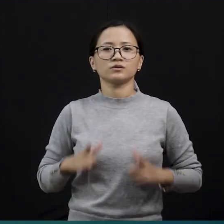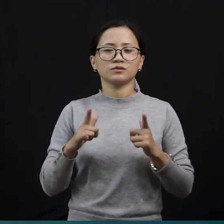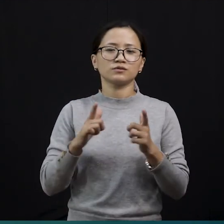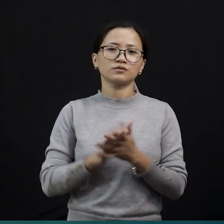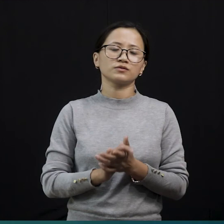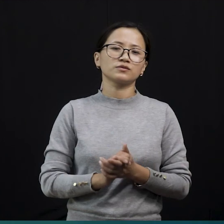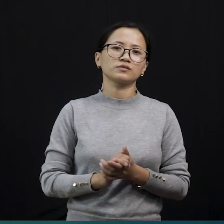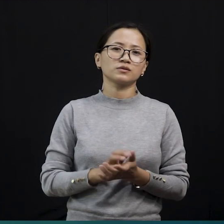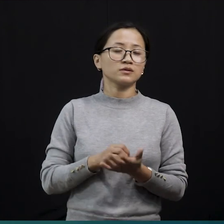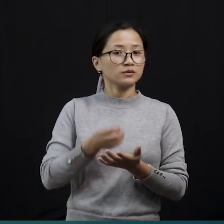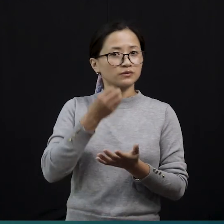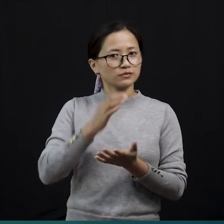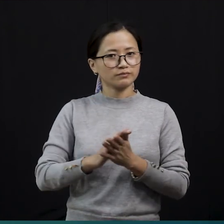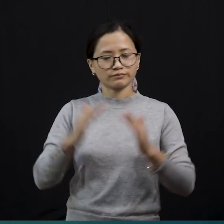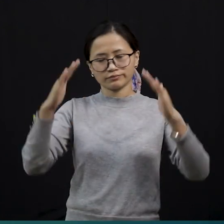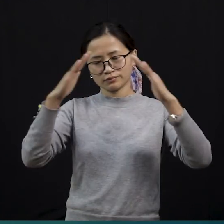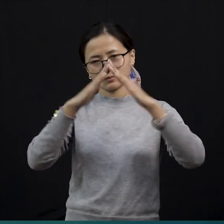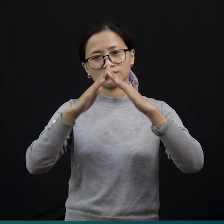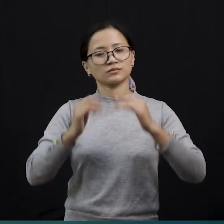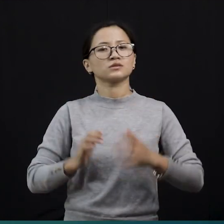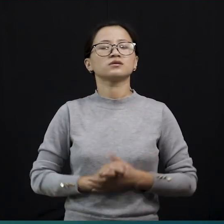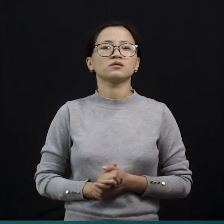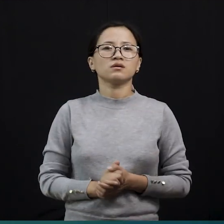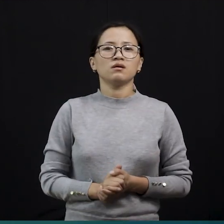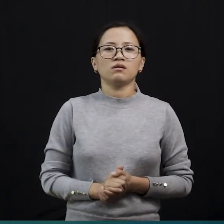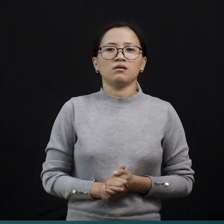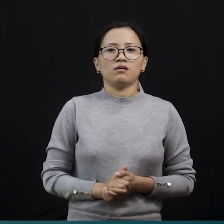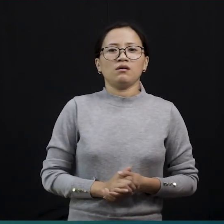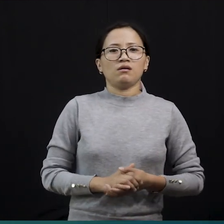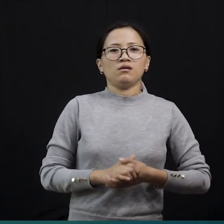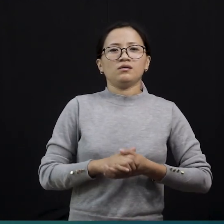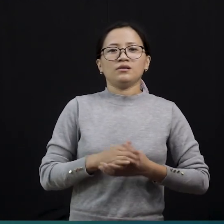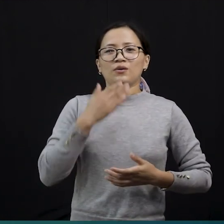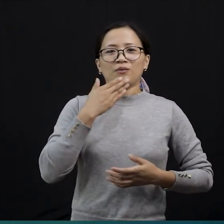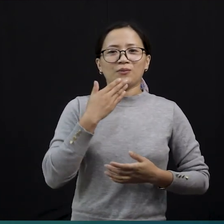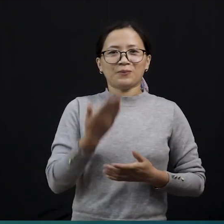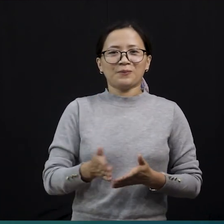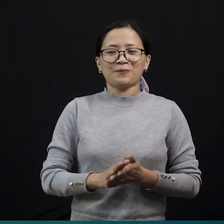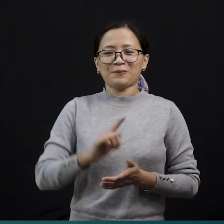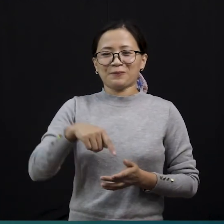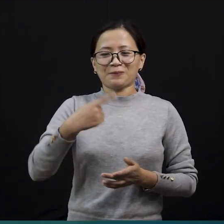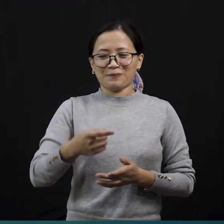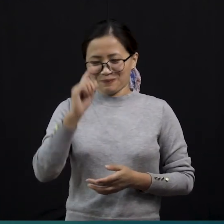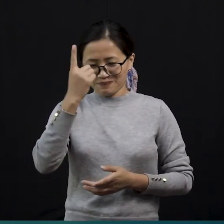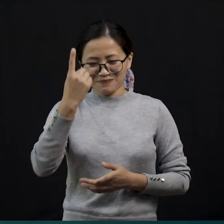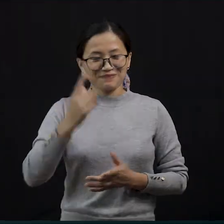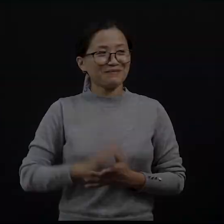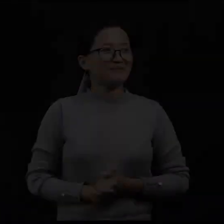least they'll get food, shelter and house, right? Okay, thank you everyone.